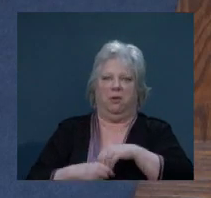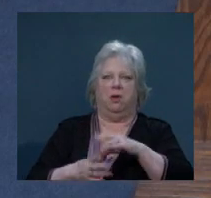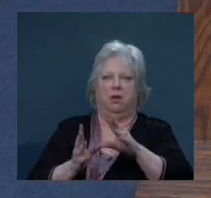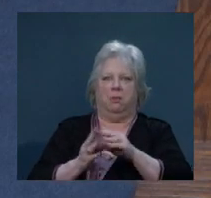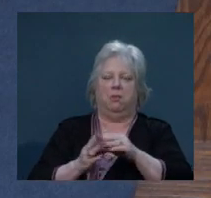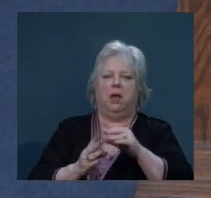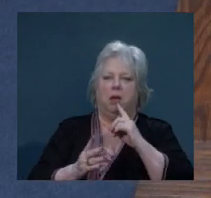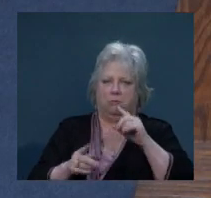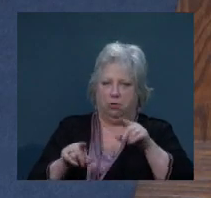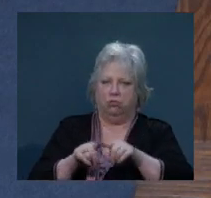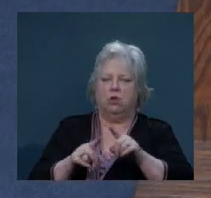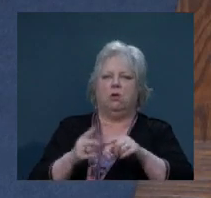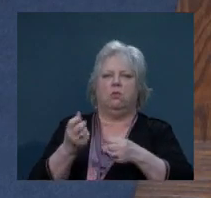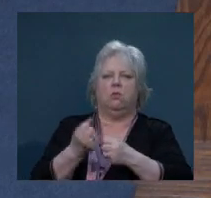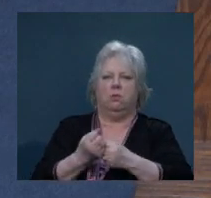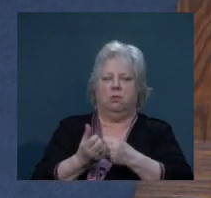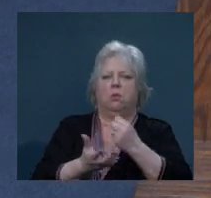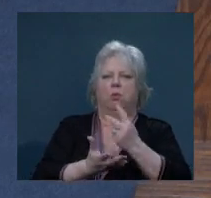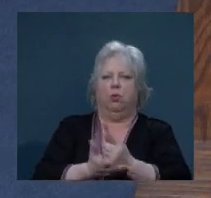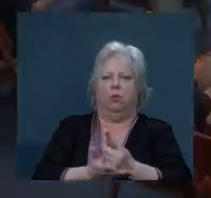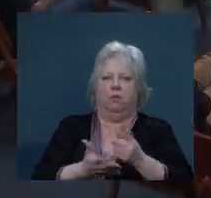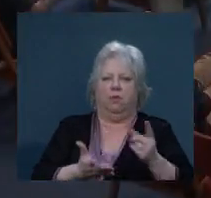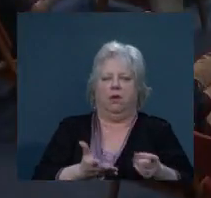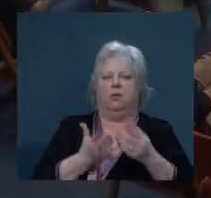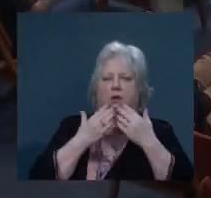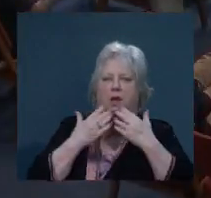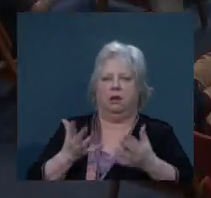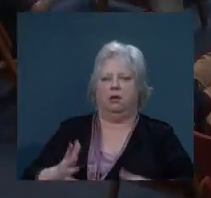agreement to approve this. Thank you.